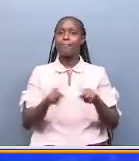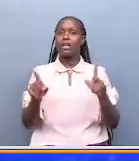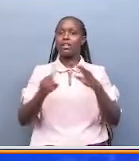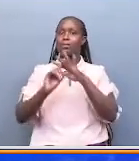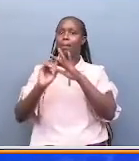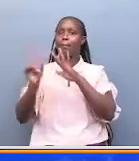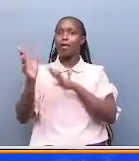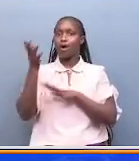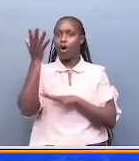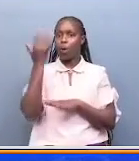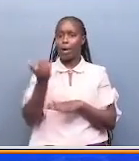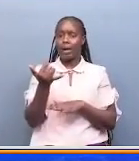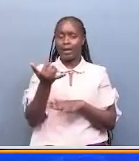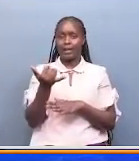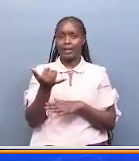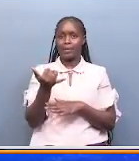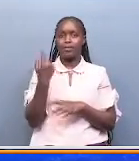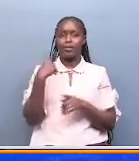of